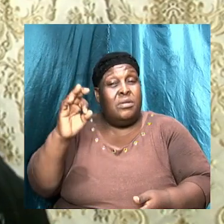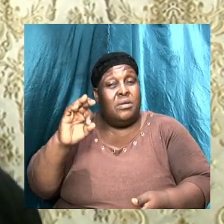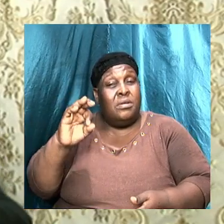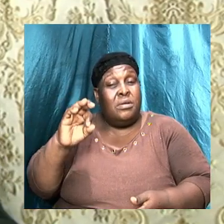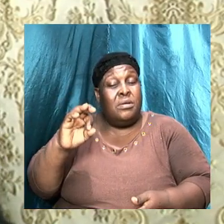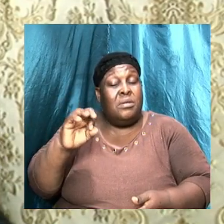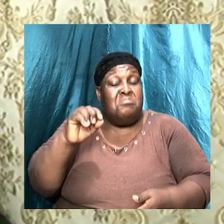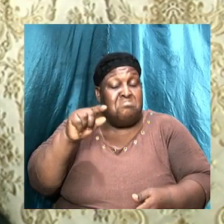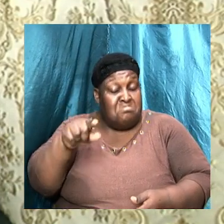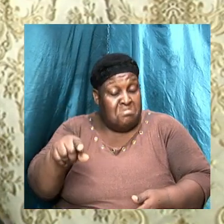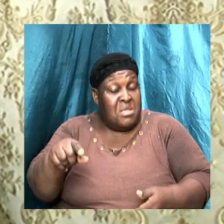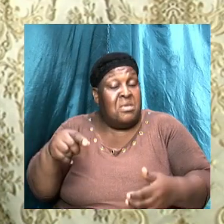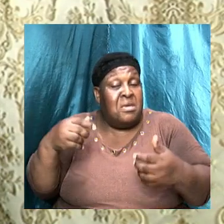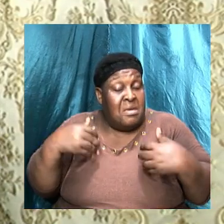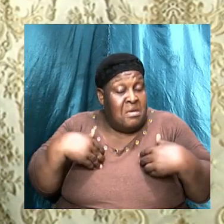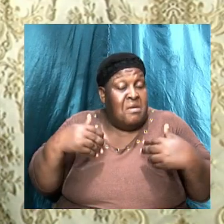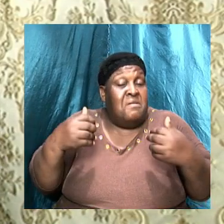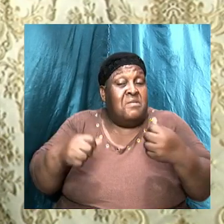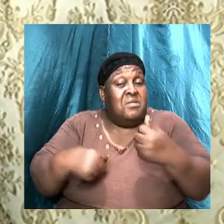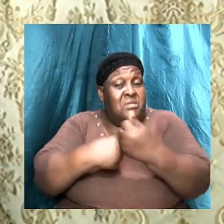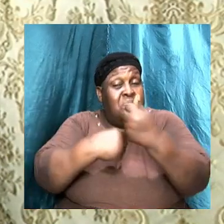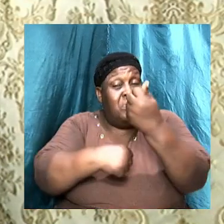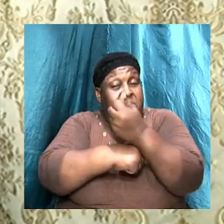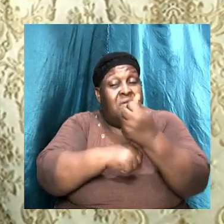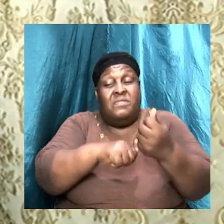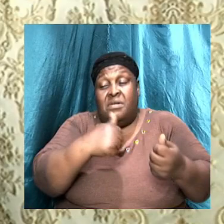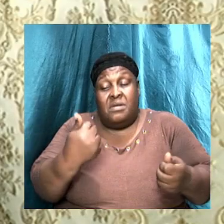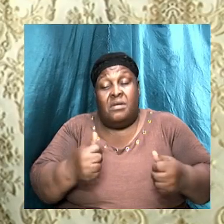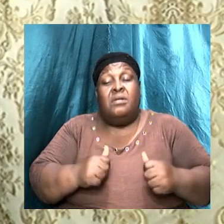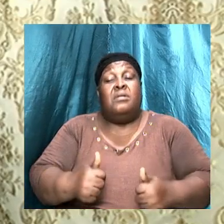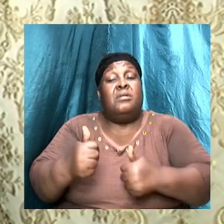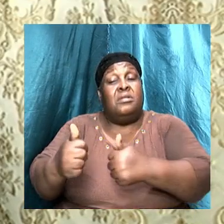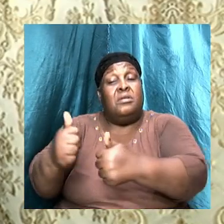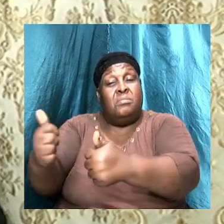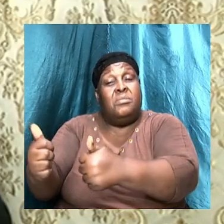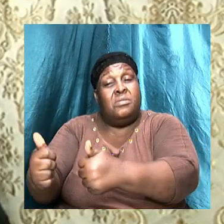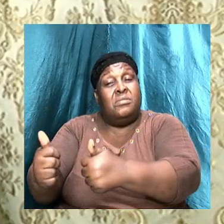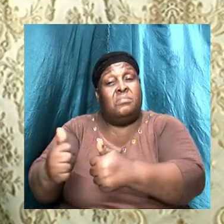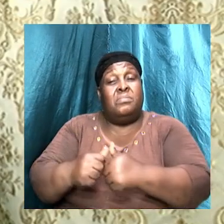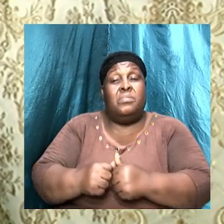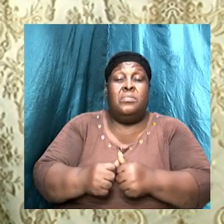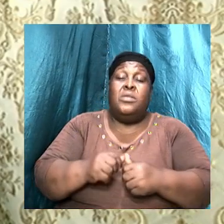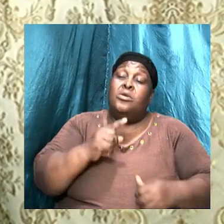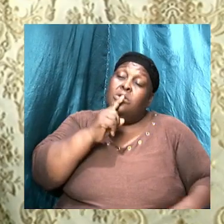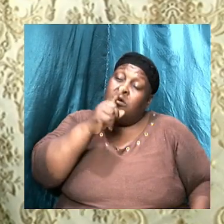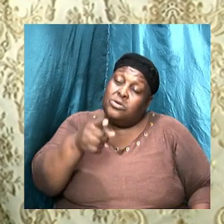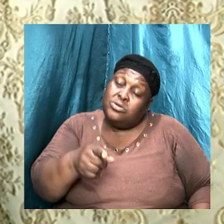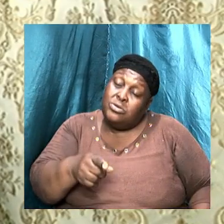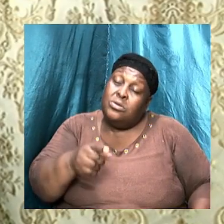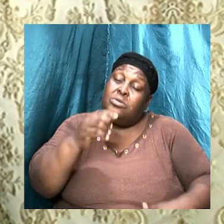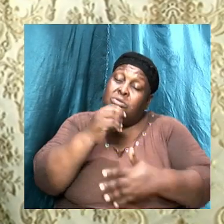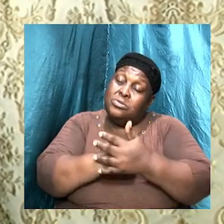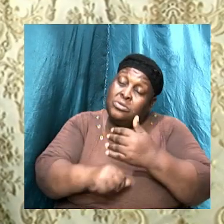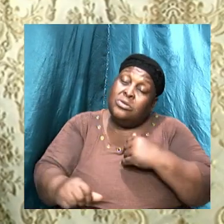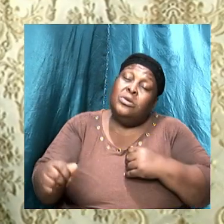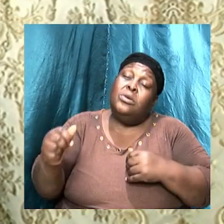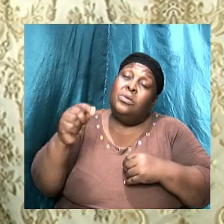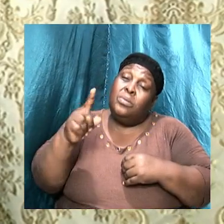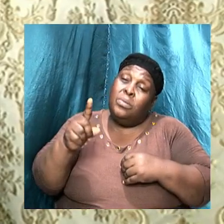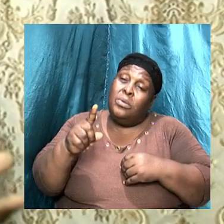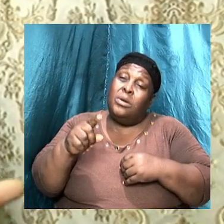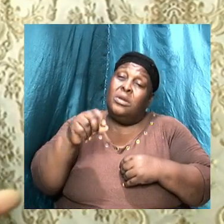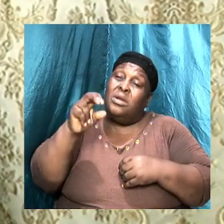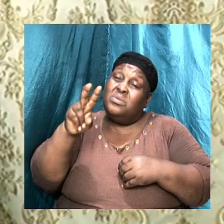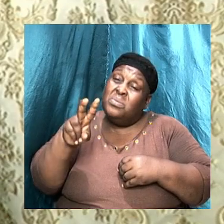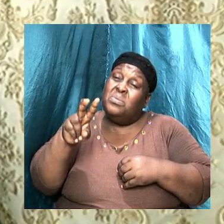the other apostles. If they, if he did not receive their support, surely some of, one of them are,